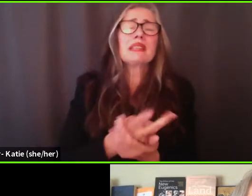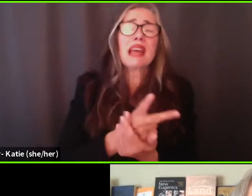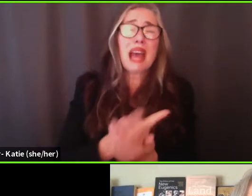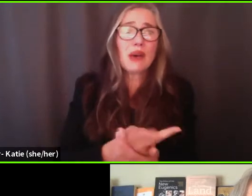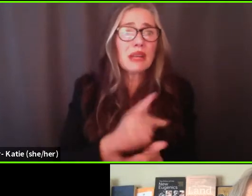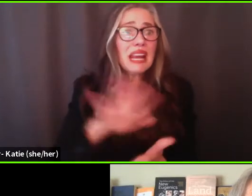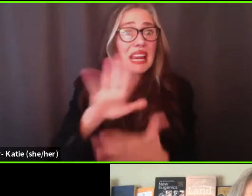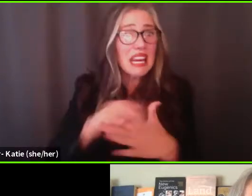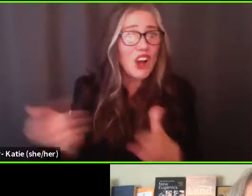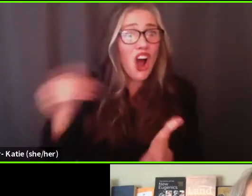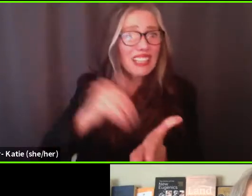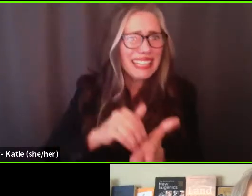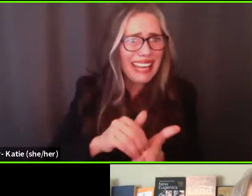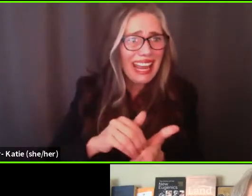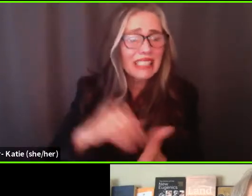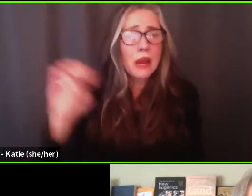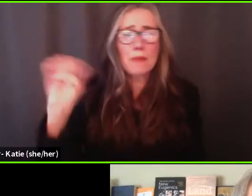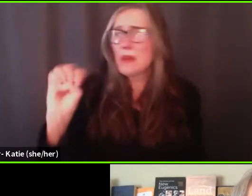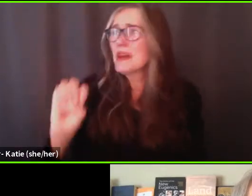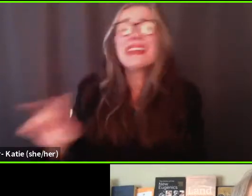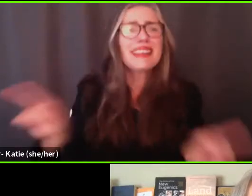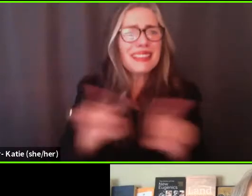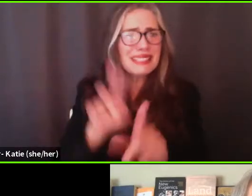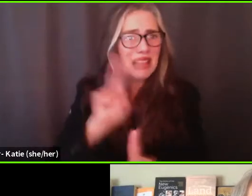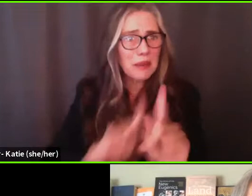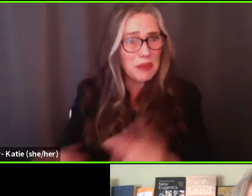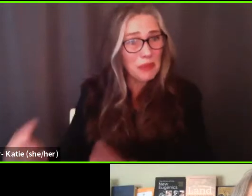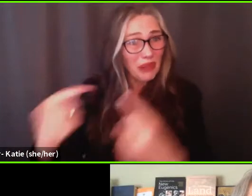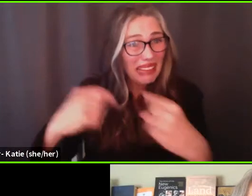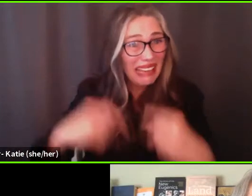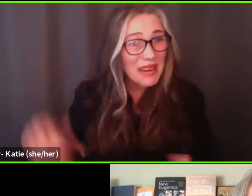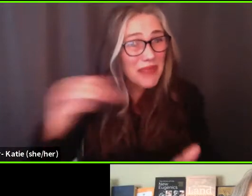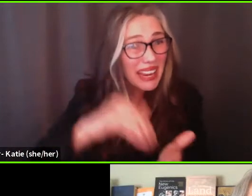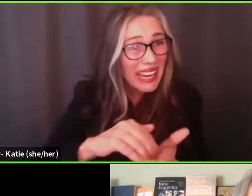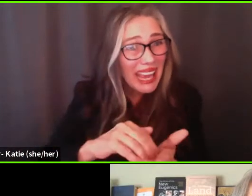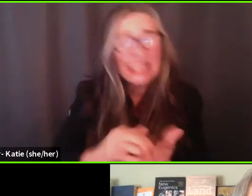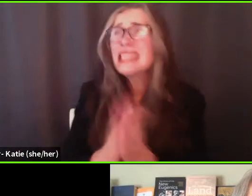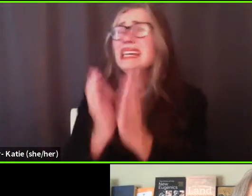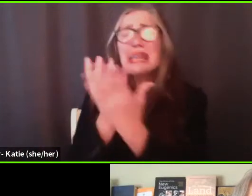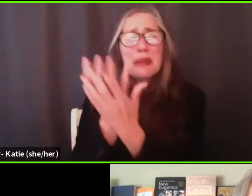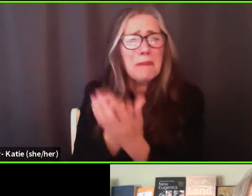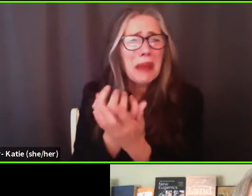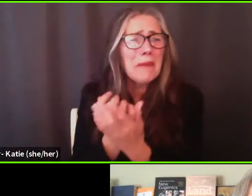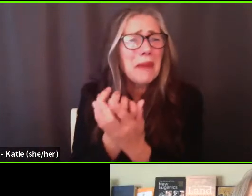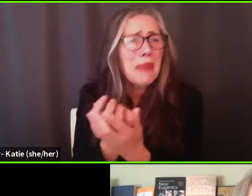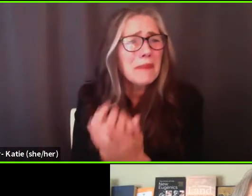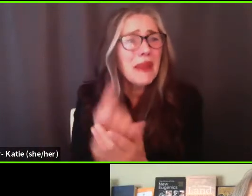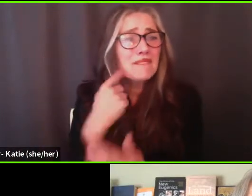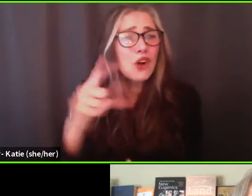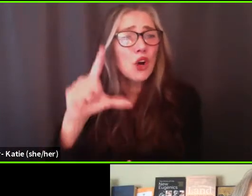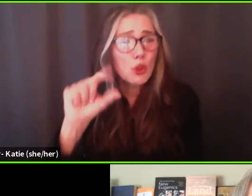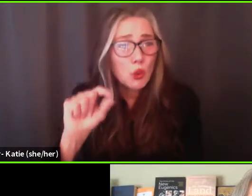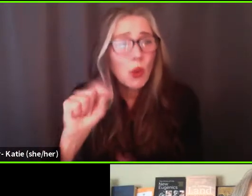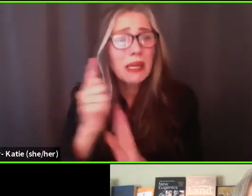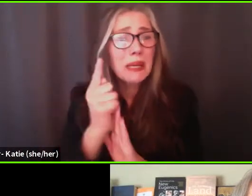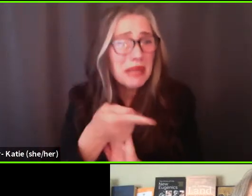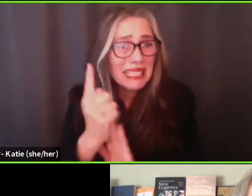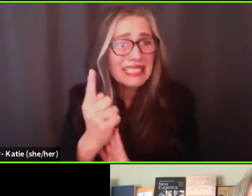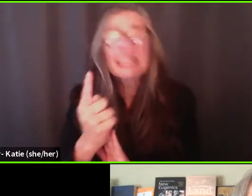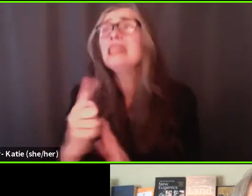came it took him 20 minutes of begging to get them to agree to take her vitals which time they realized she had virtually no oxygen